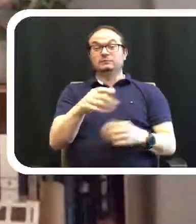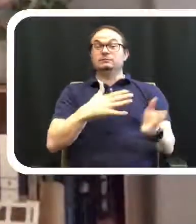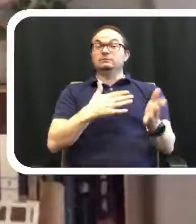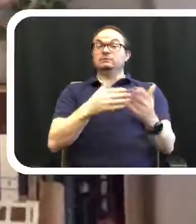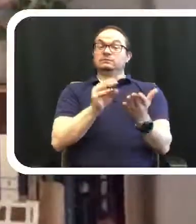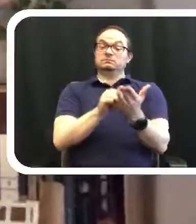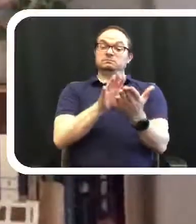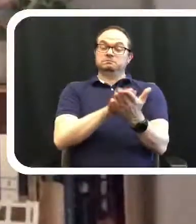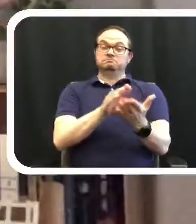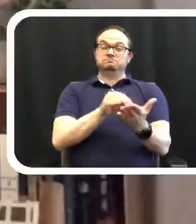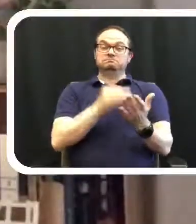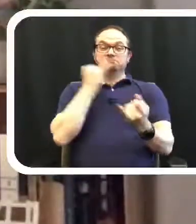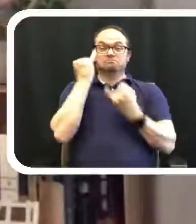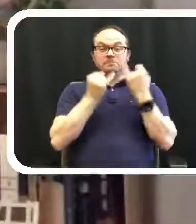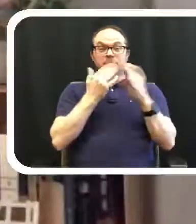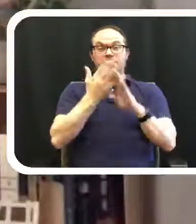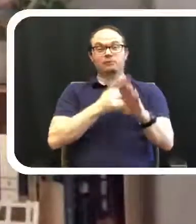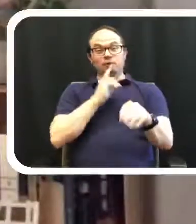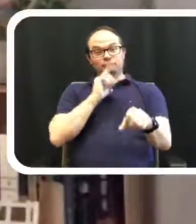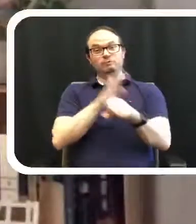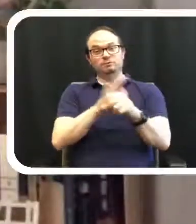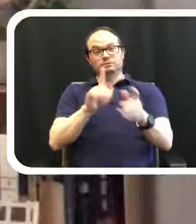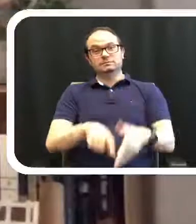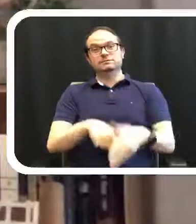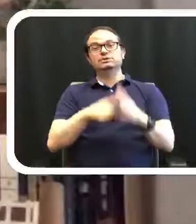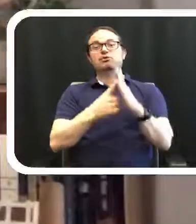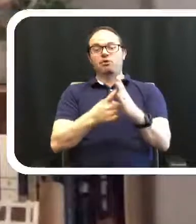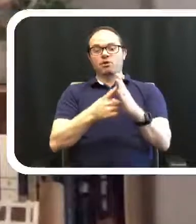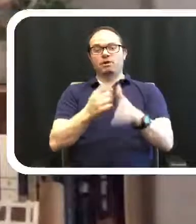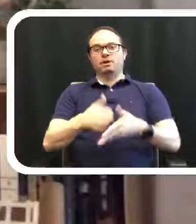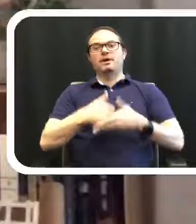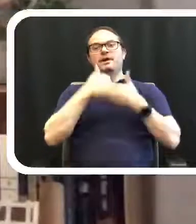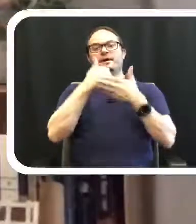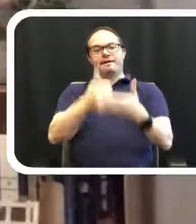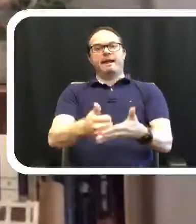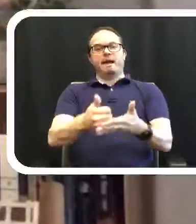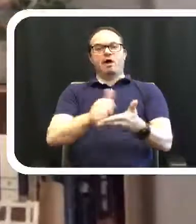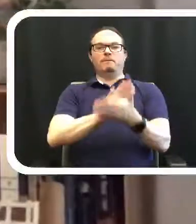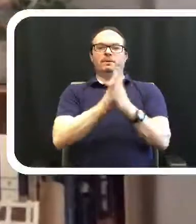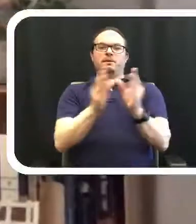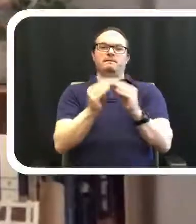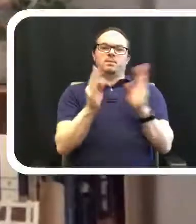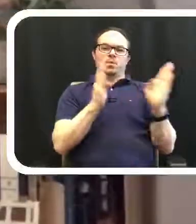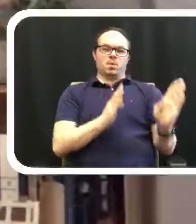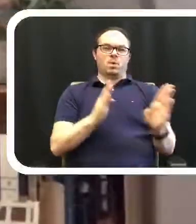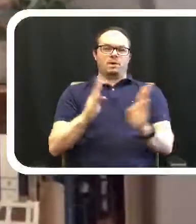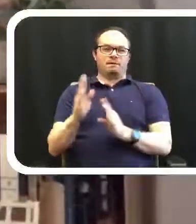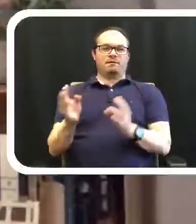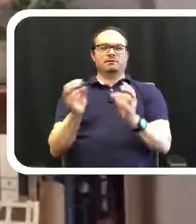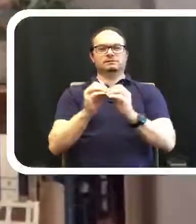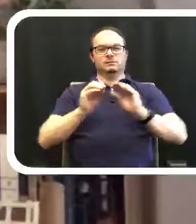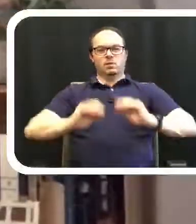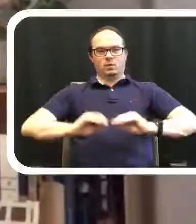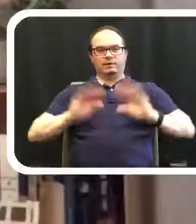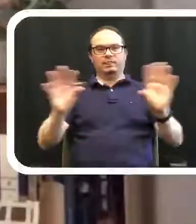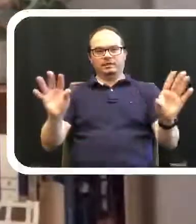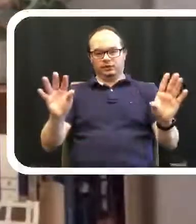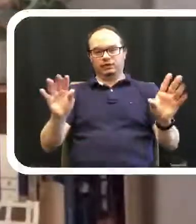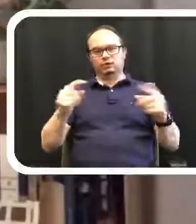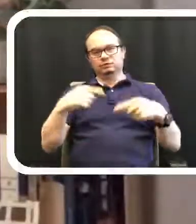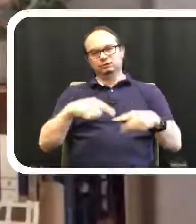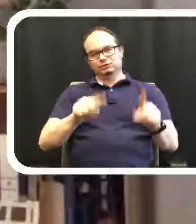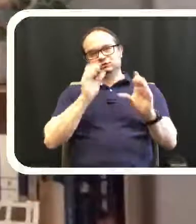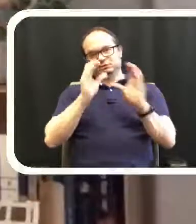jotting down some ideas before you get started can help you to come across as more organized and clear when you're